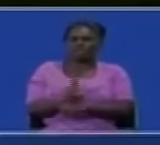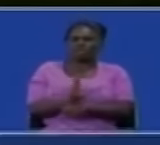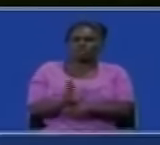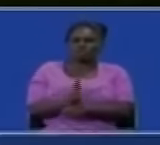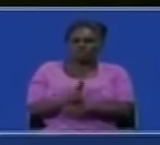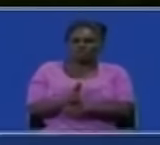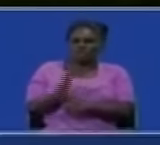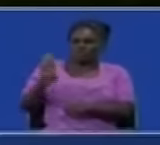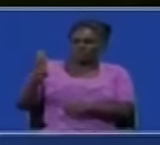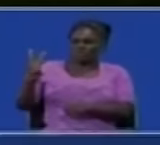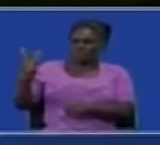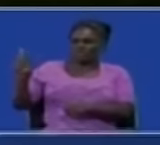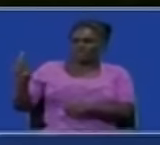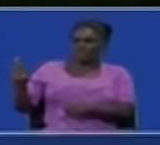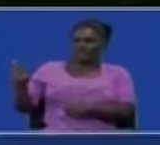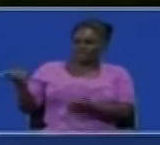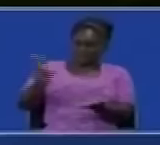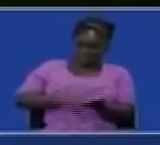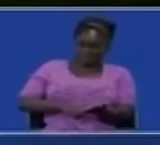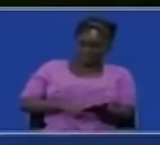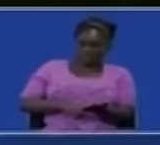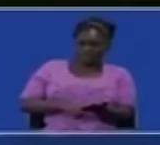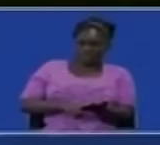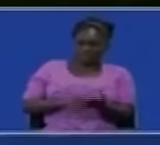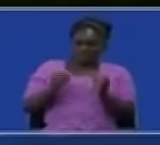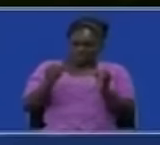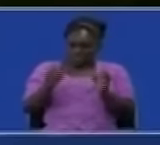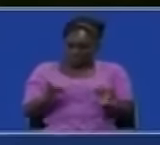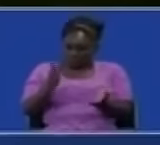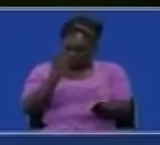is biometric. That is at the registration stage. If it